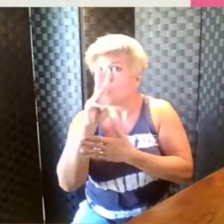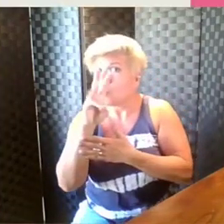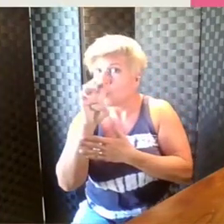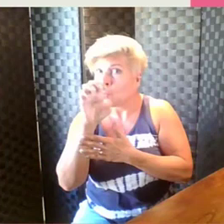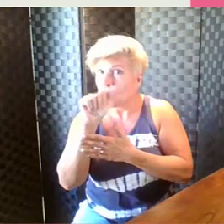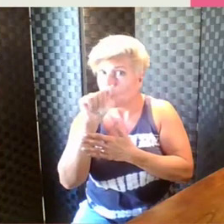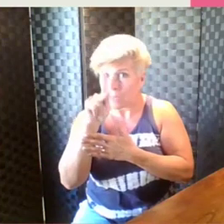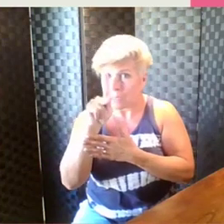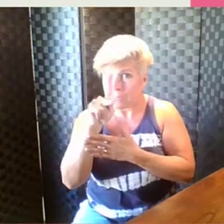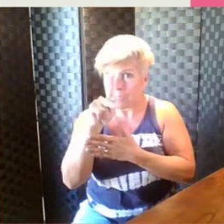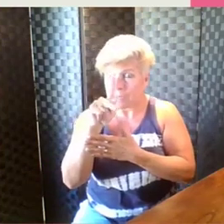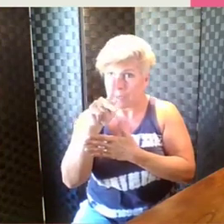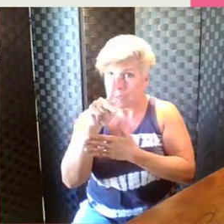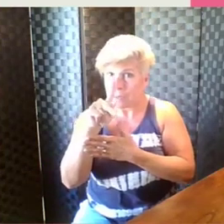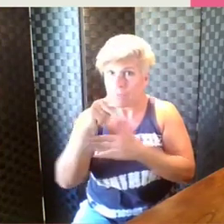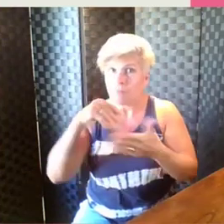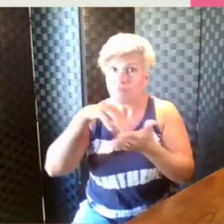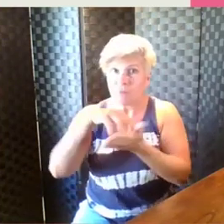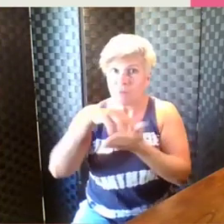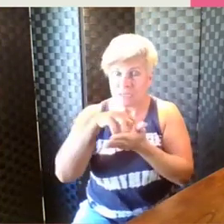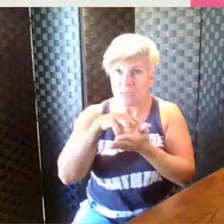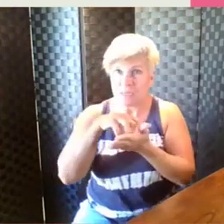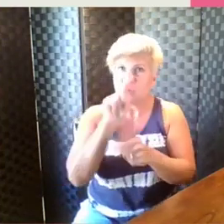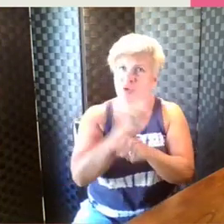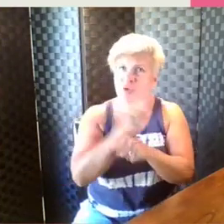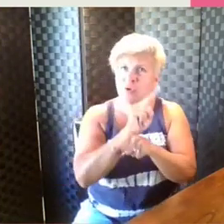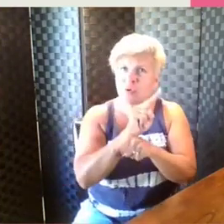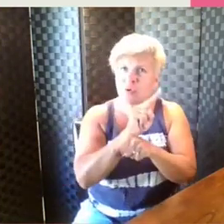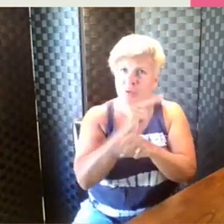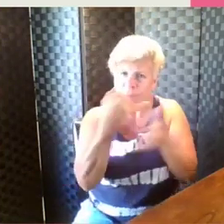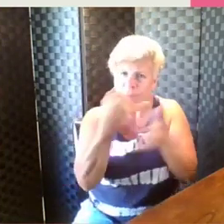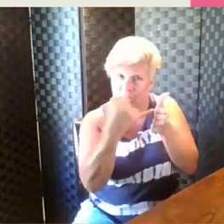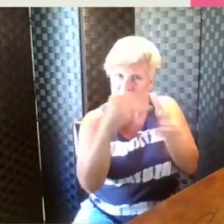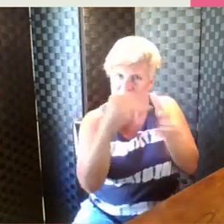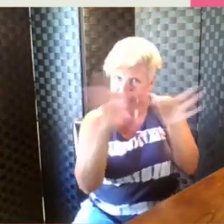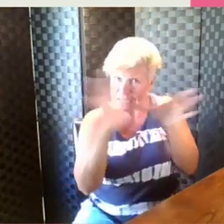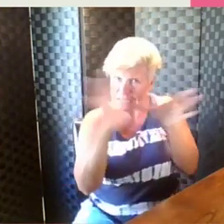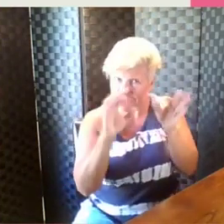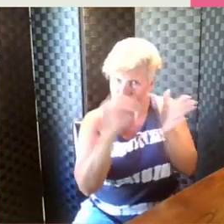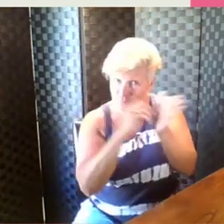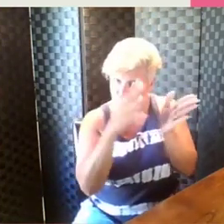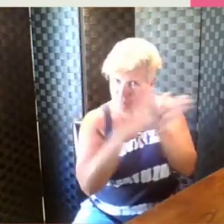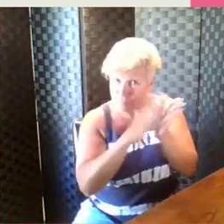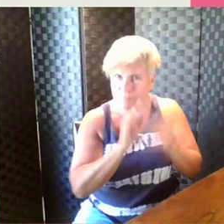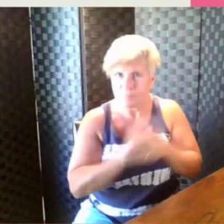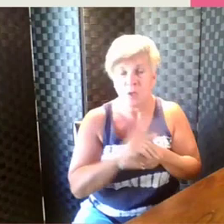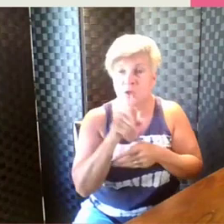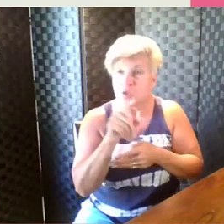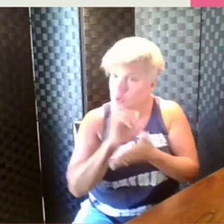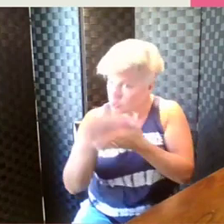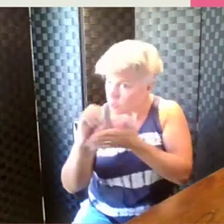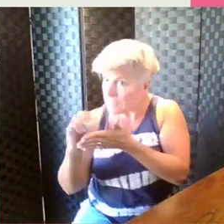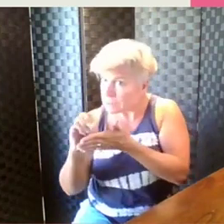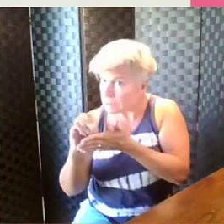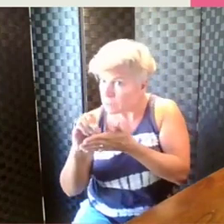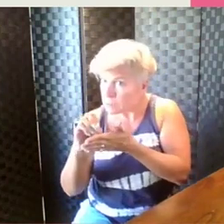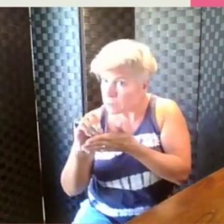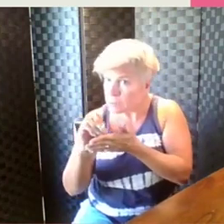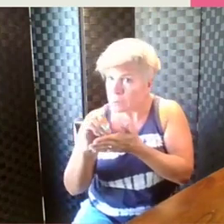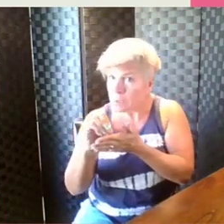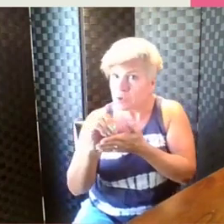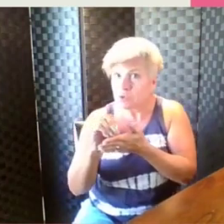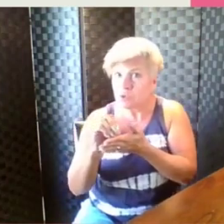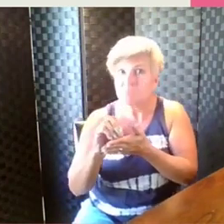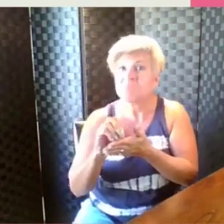blanks. I want you to get out a scrap piece of paper and a pencil, and you can jot down which one you think it is, or you can